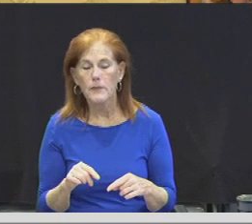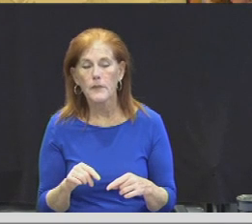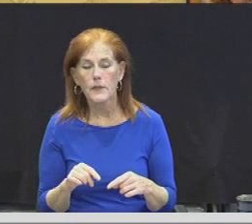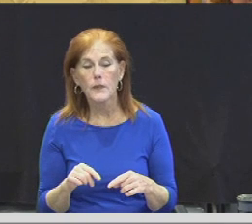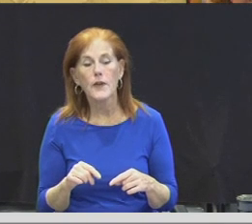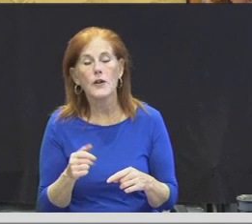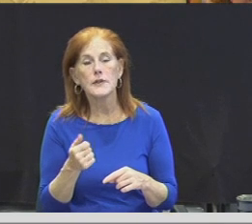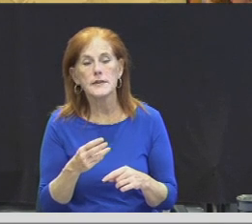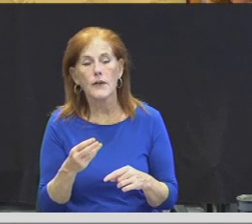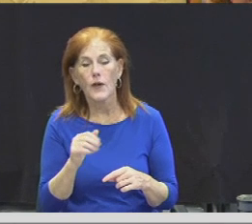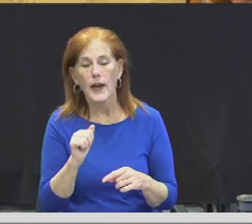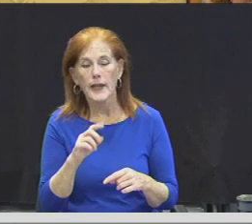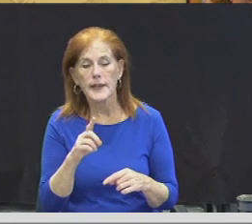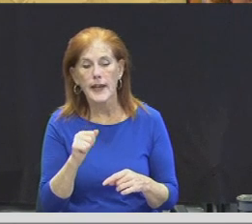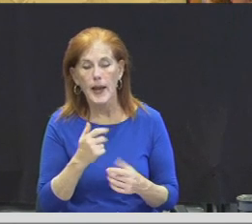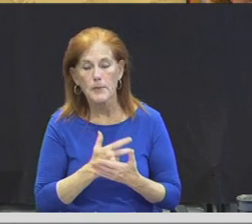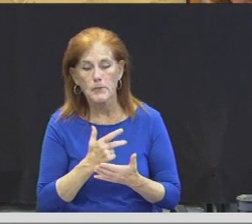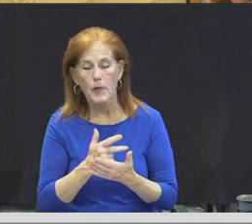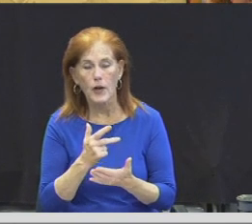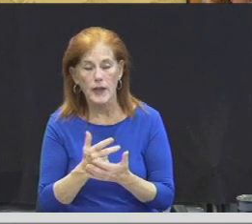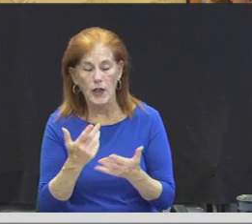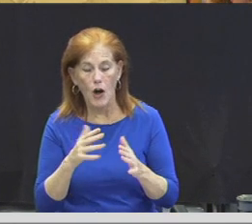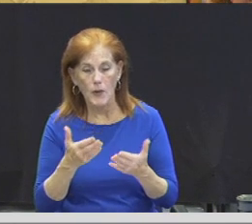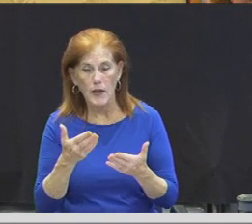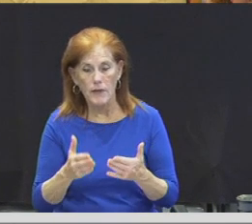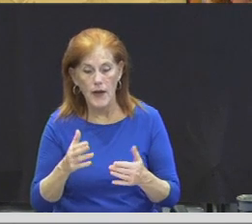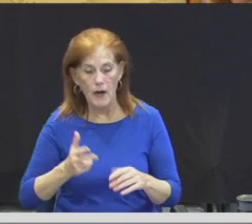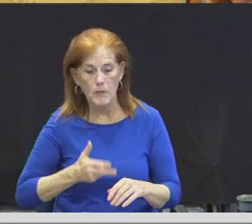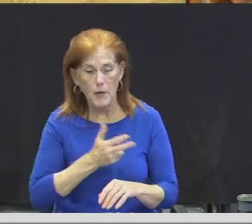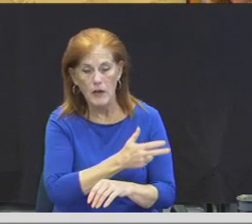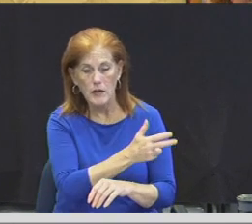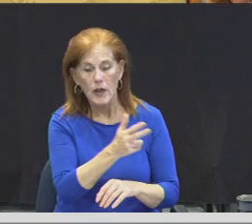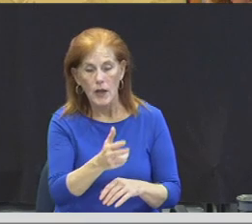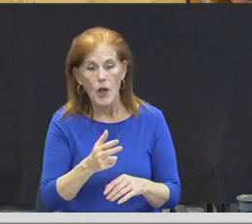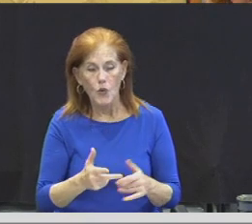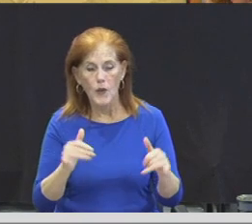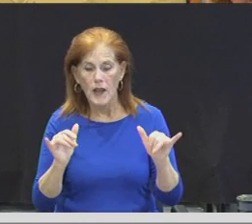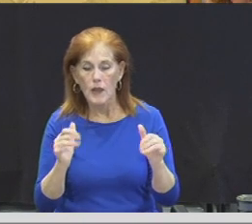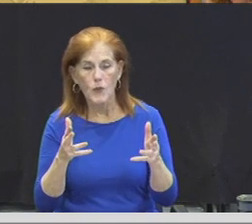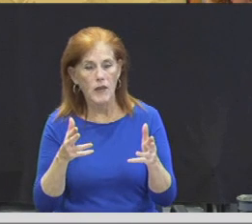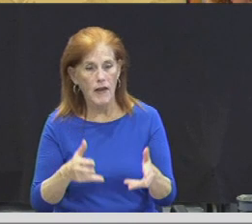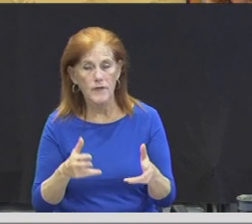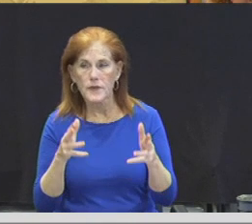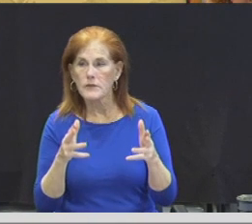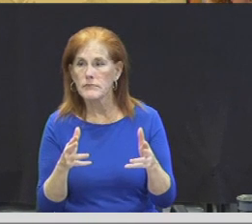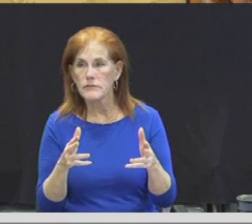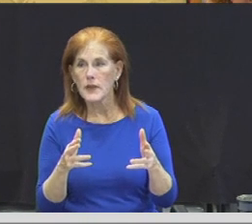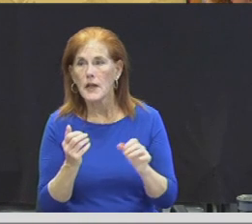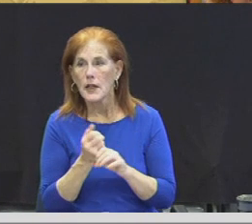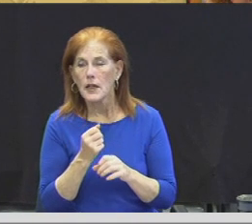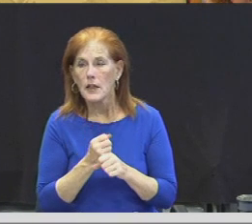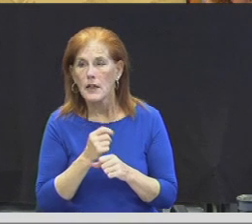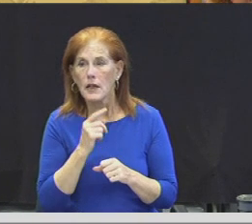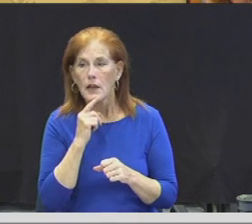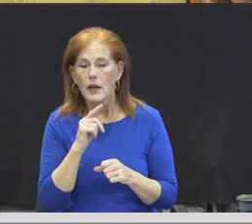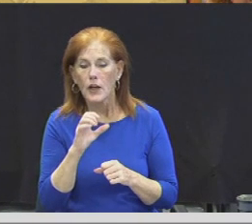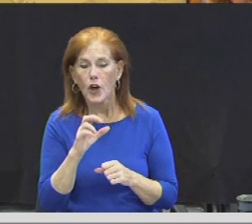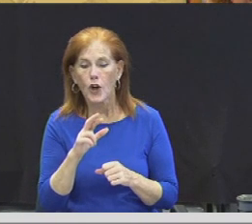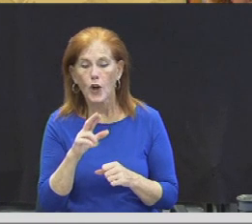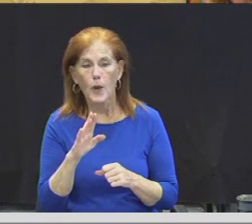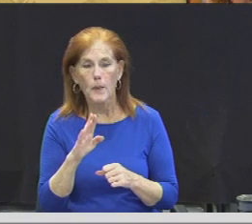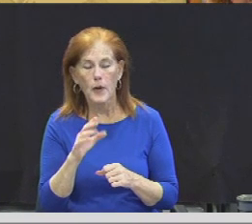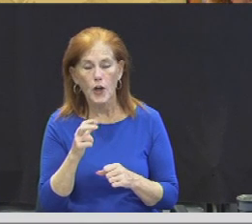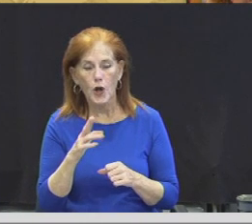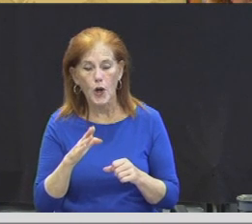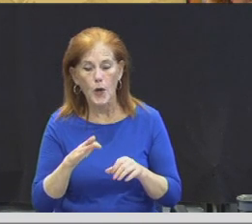number of existing ADA parking stalls located around the site. We preserved those in place and made sure that the curbs, curb cuts, and